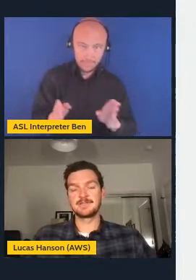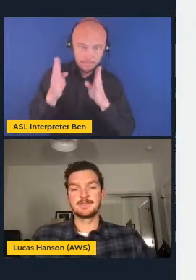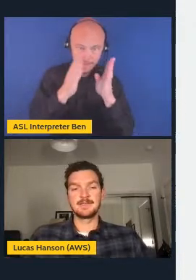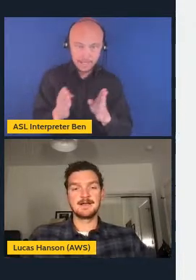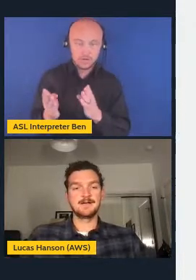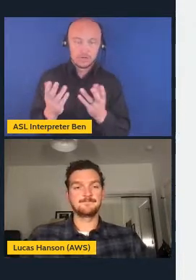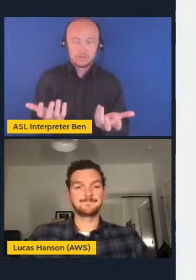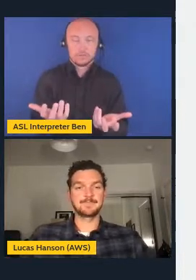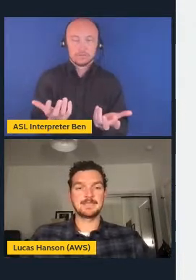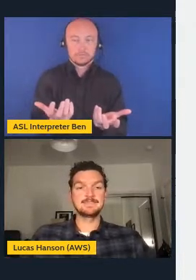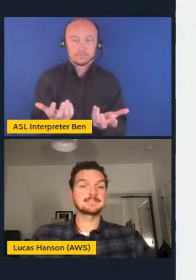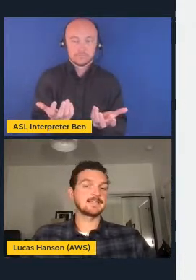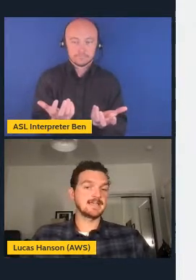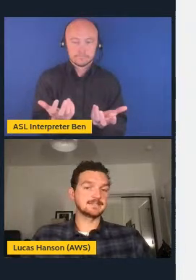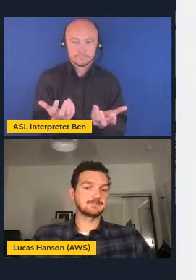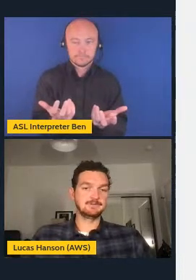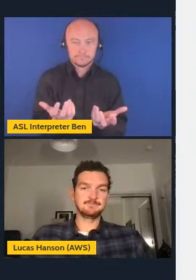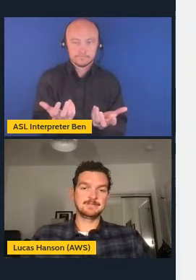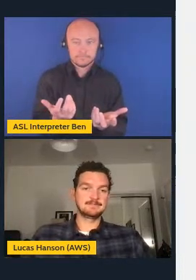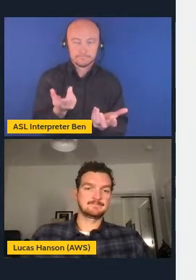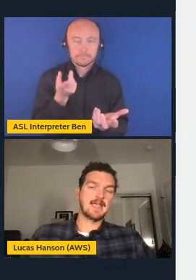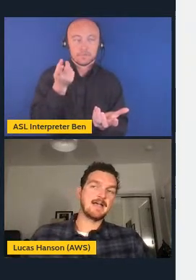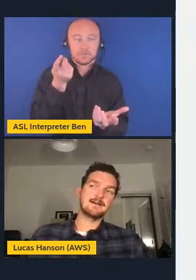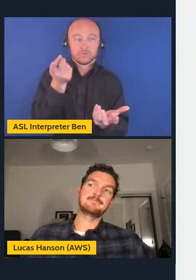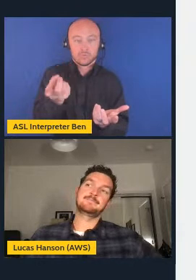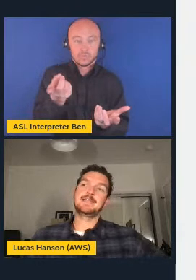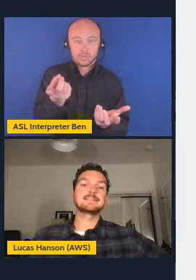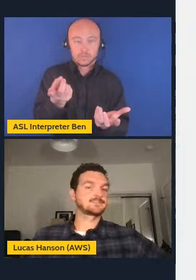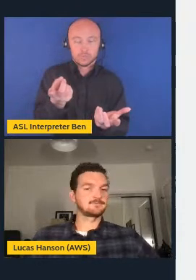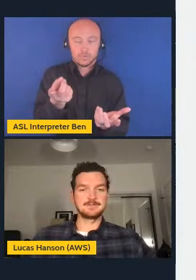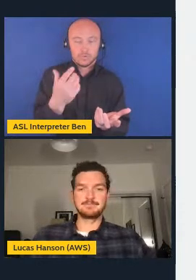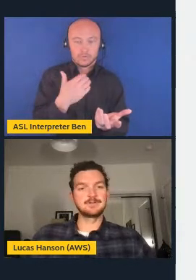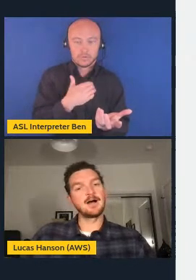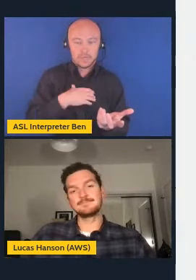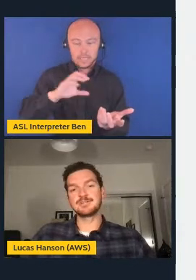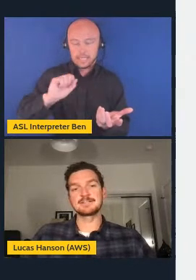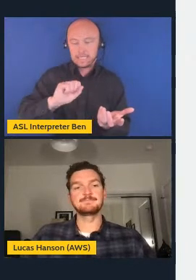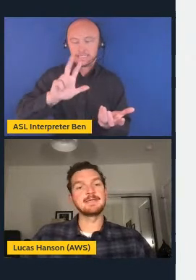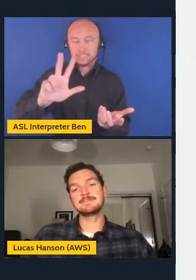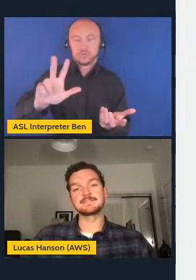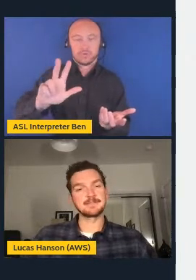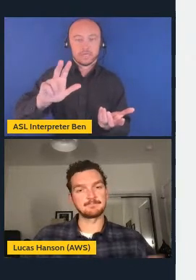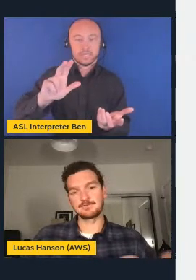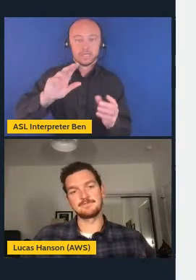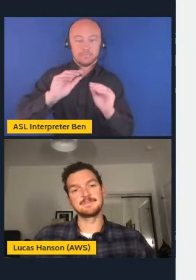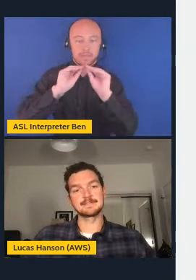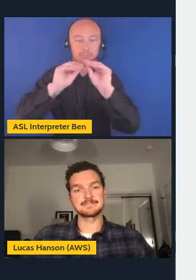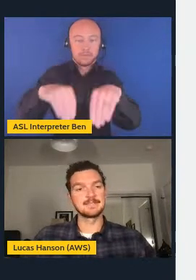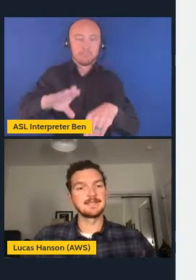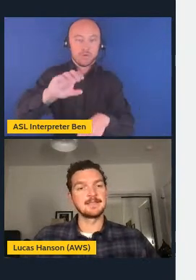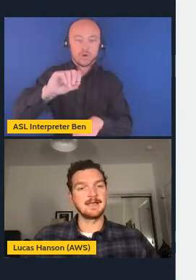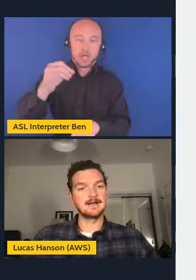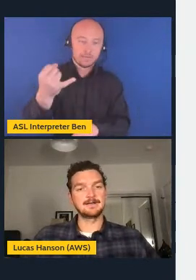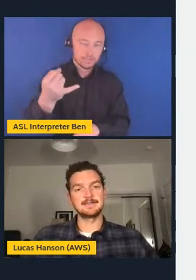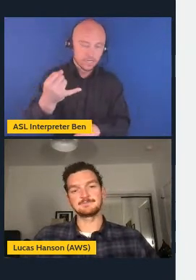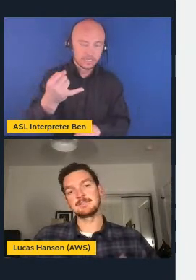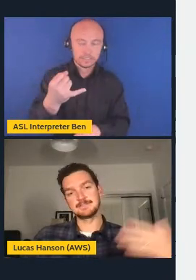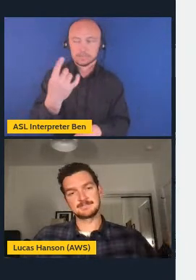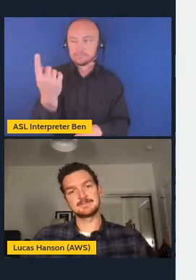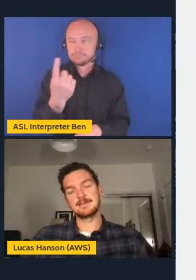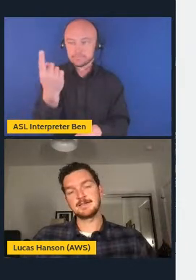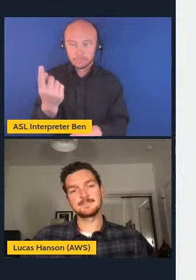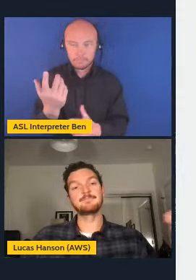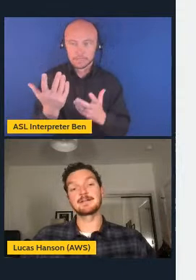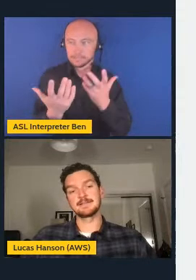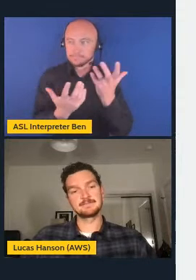stage. In this case, we would have an S3 put object, maybe to some prefix, as well